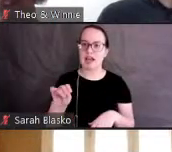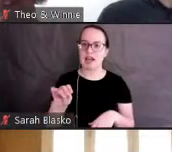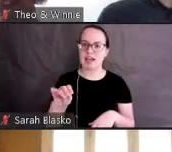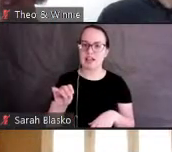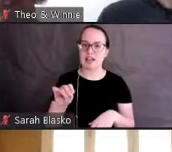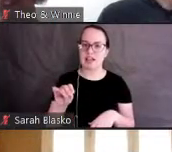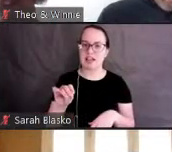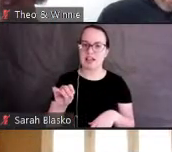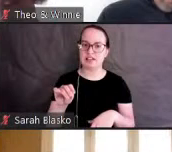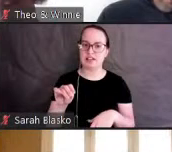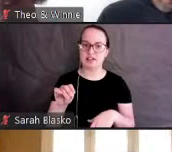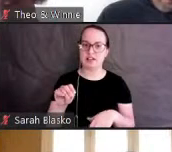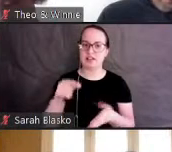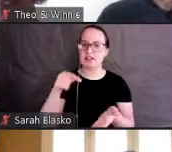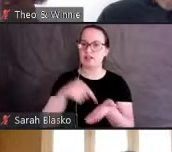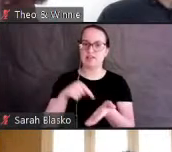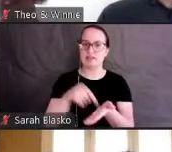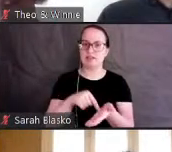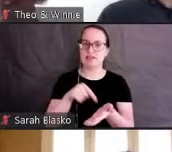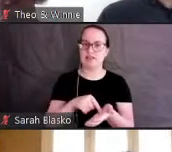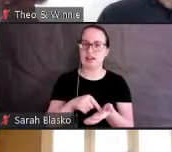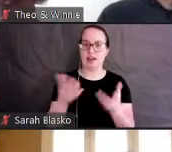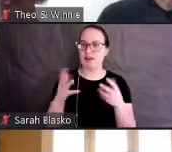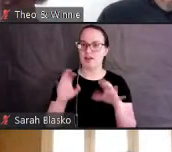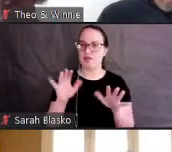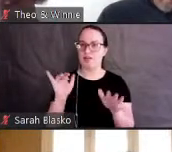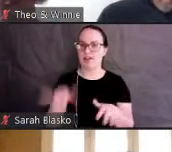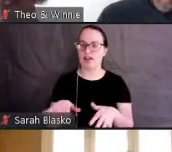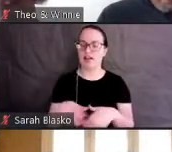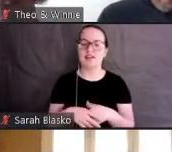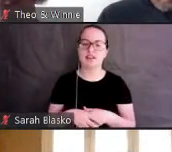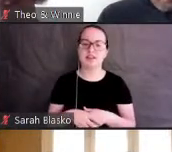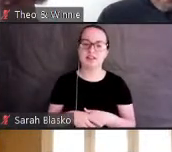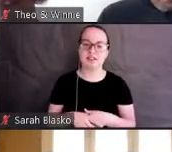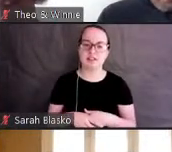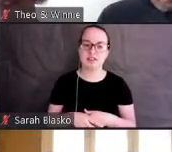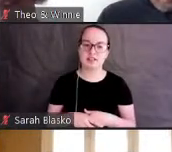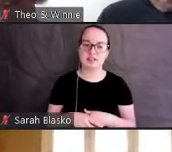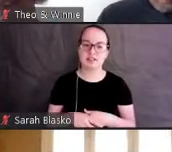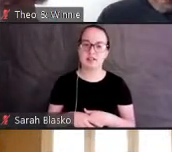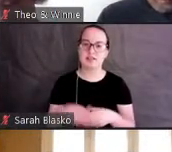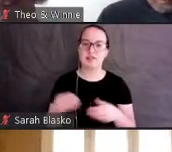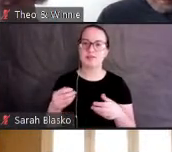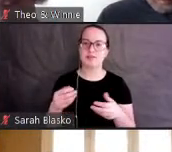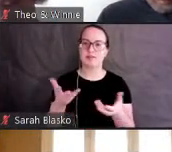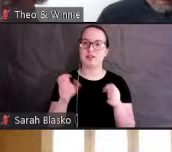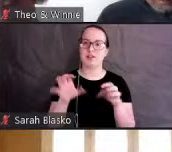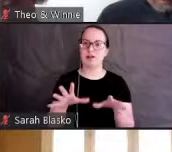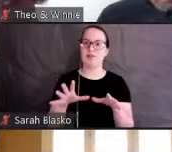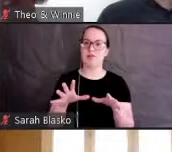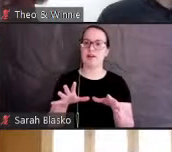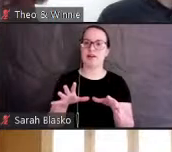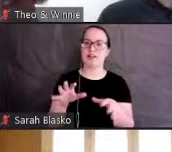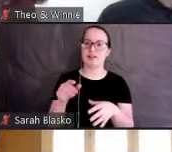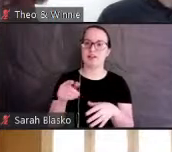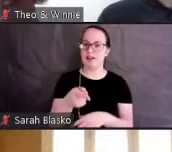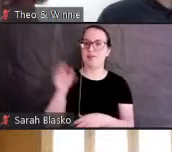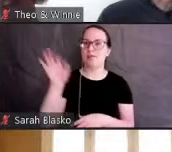please don't let Vince preach anymore. Stop him. You know what I mean? Please, you don't want that.